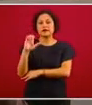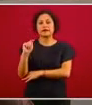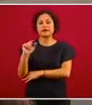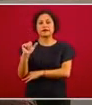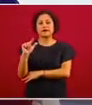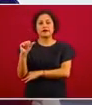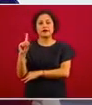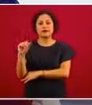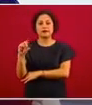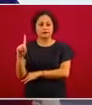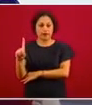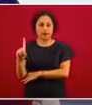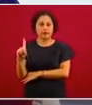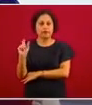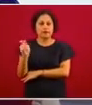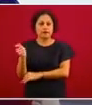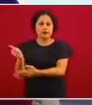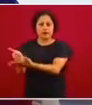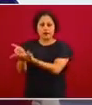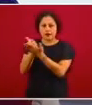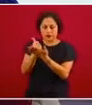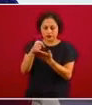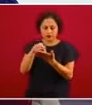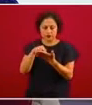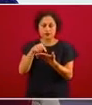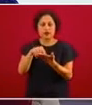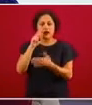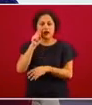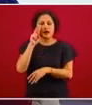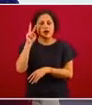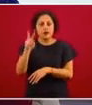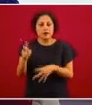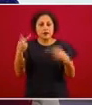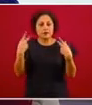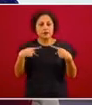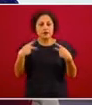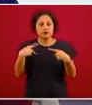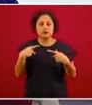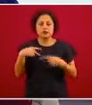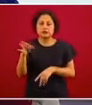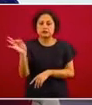members of the family become isolated. So let's avoid that.